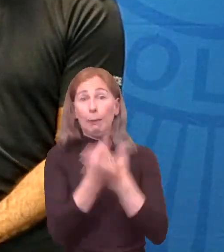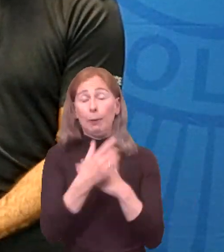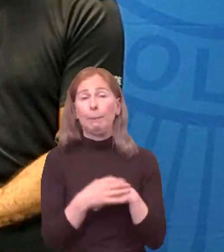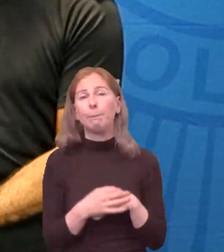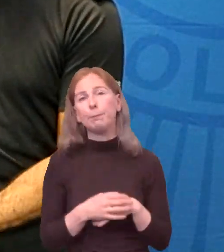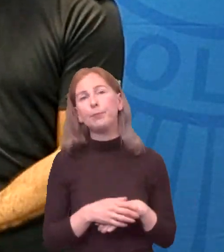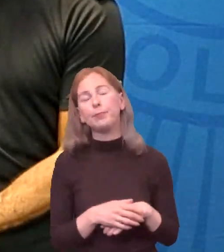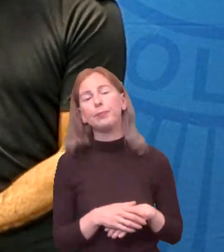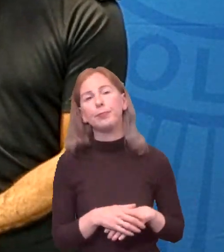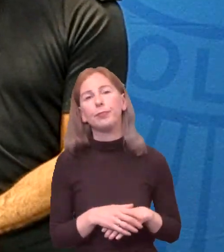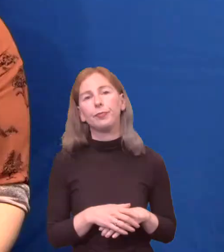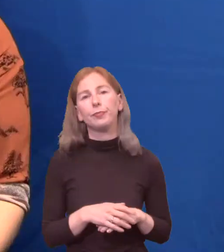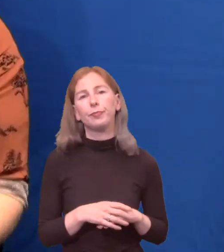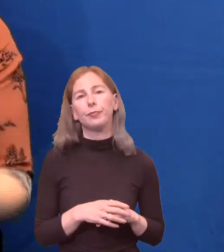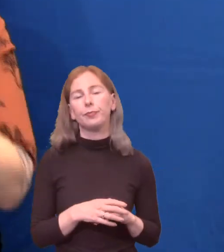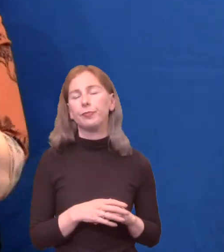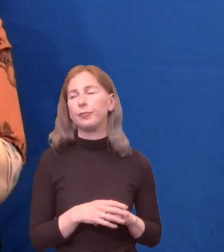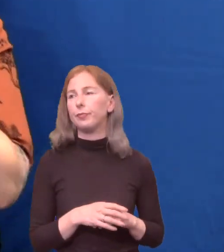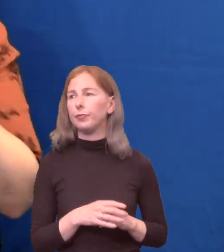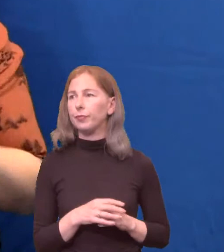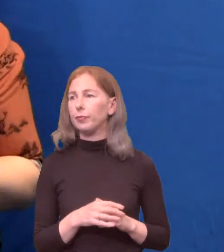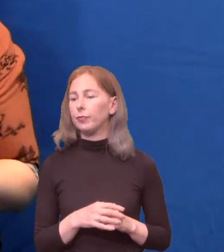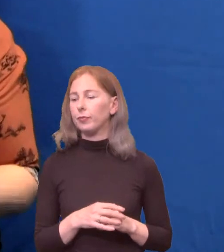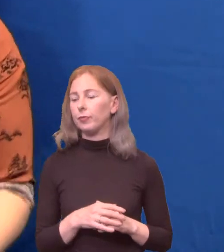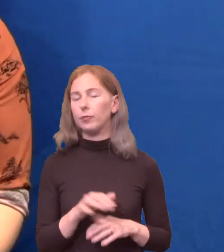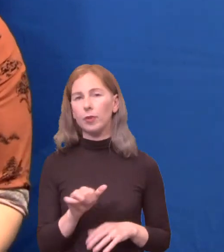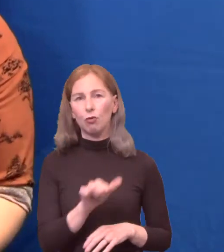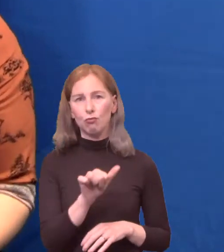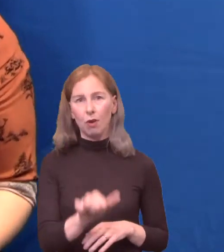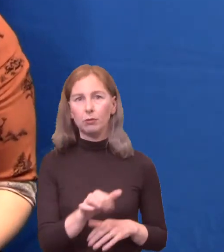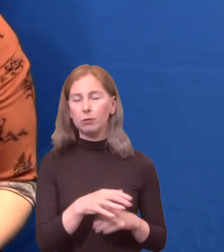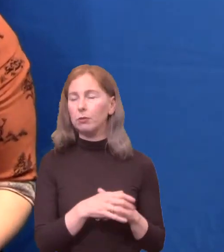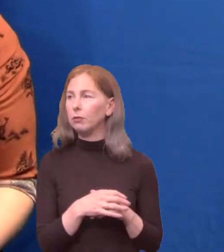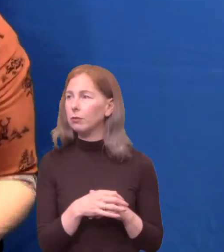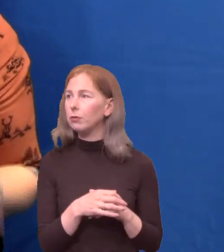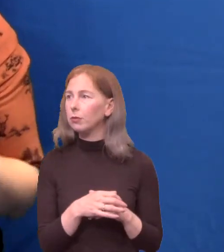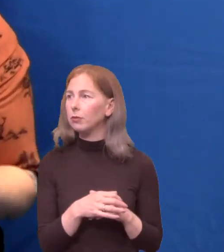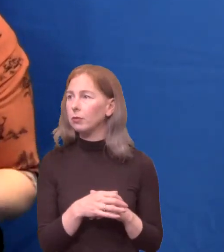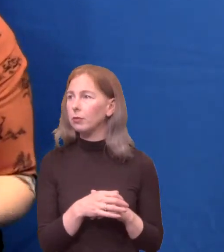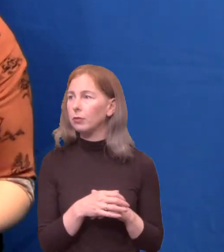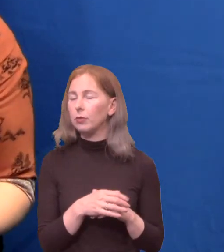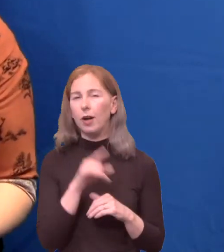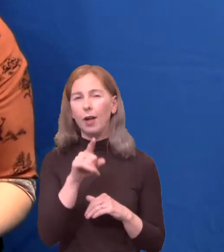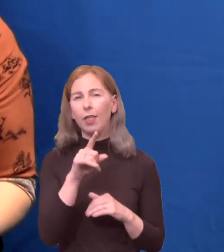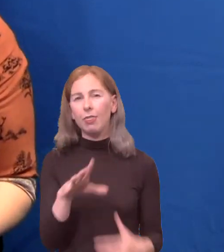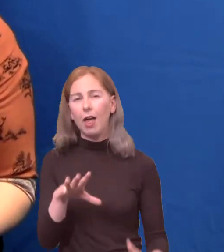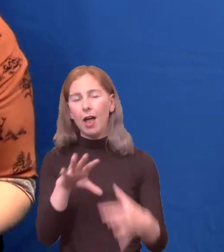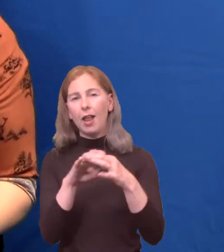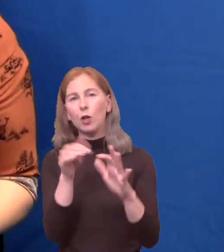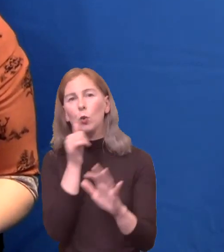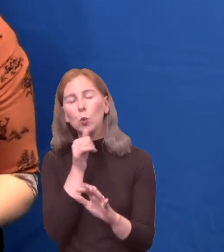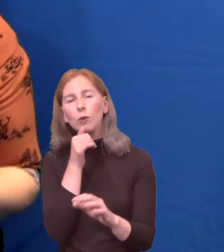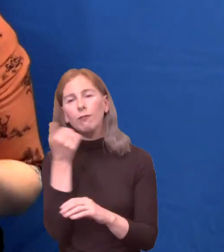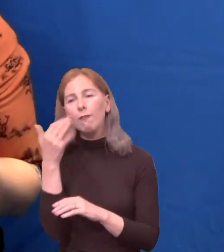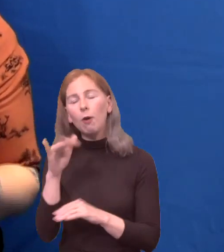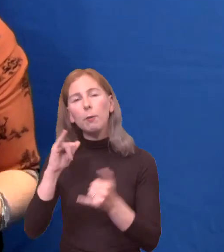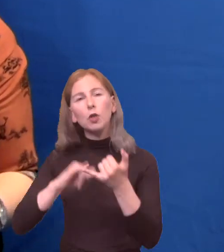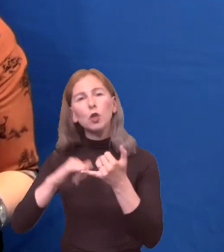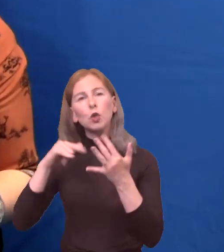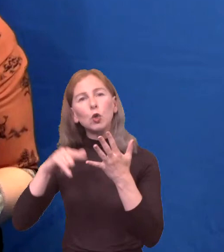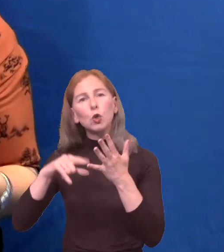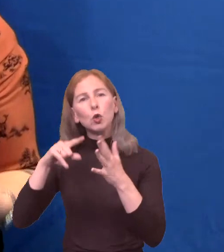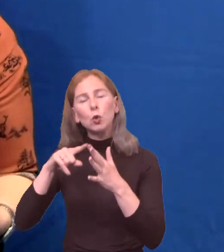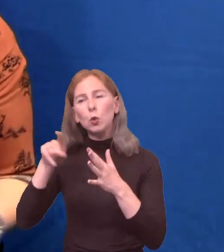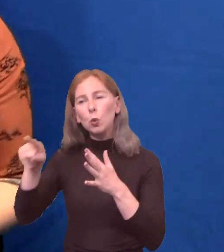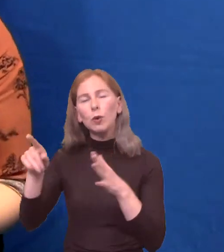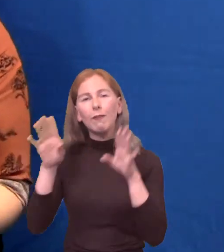vital. Yeah, absolutely. And I think that actually ties in nicely with the question we've had from Sue on Facebook, which is what's the best